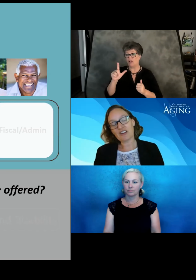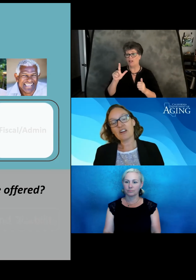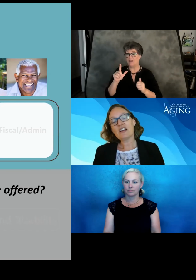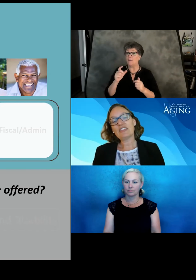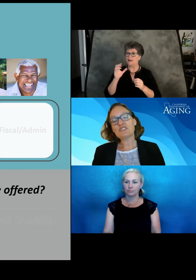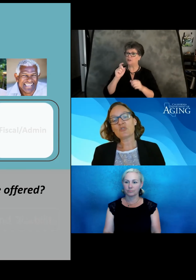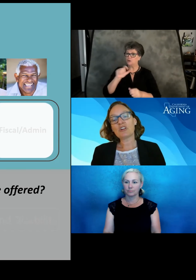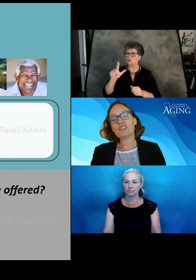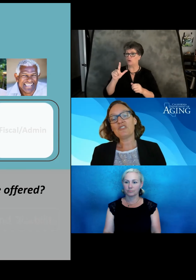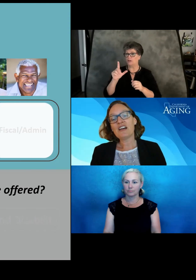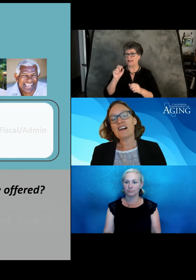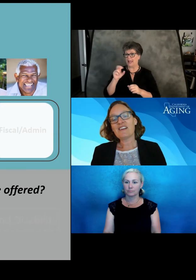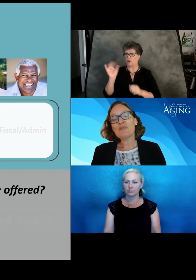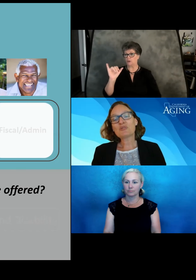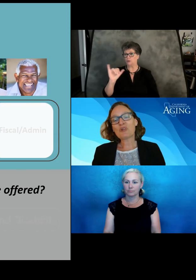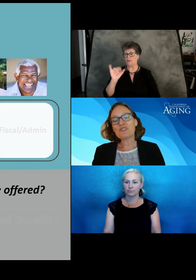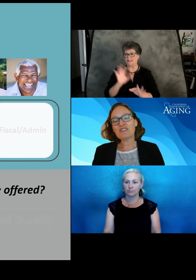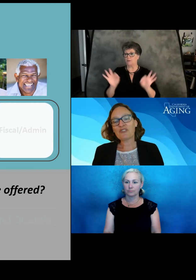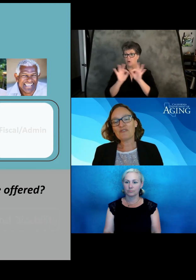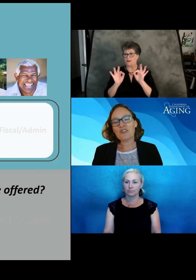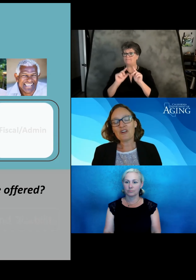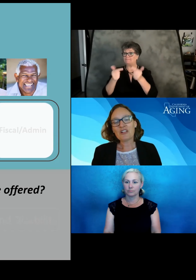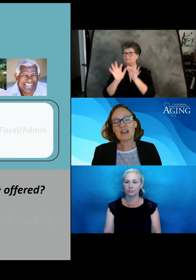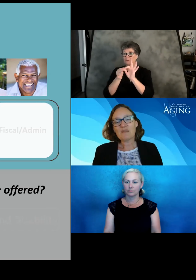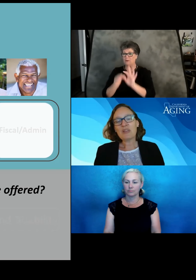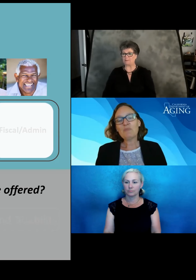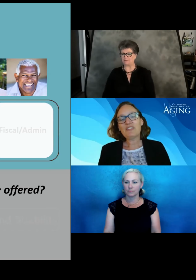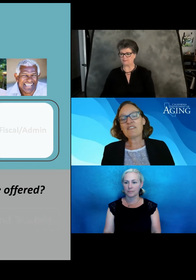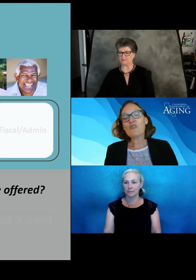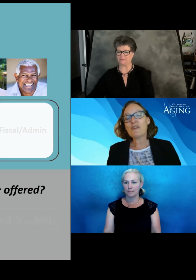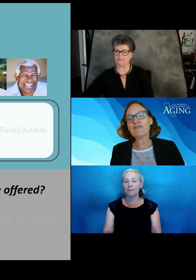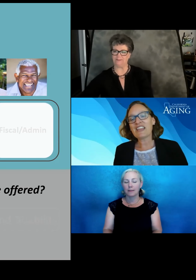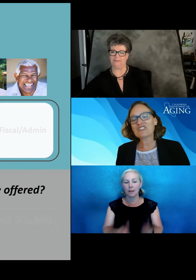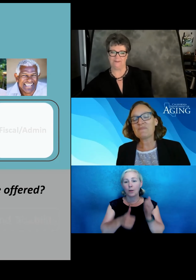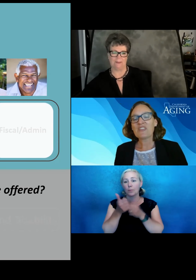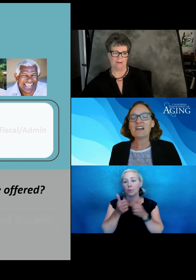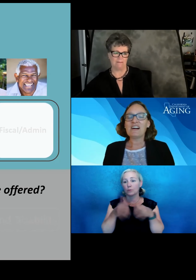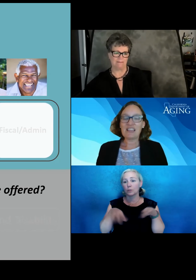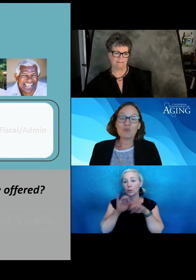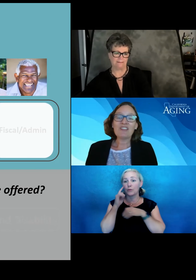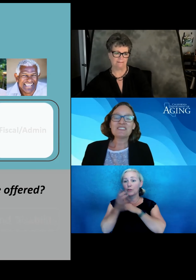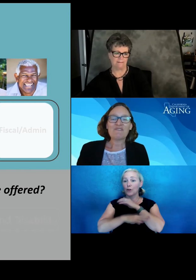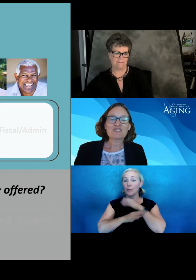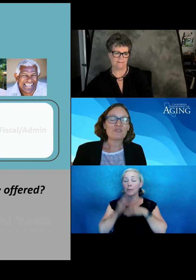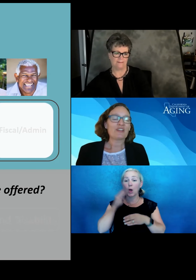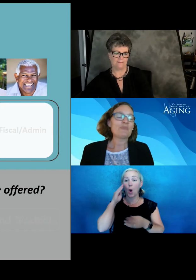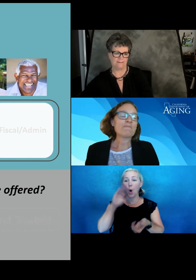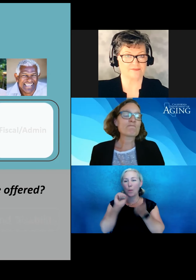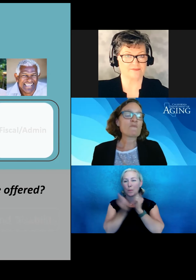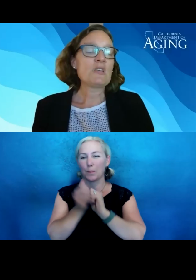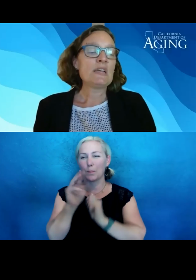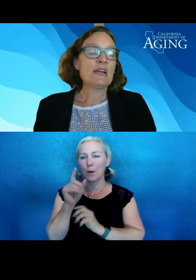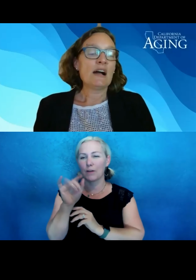social care that is so critical. The most important thing for a fall may be that home modification, as well as that physical